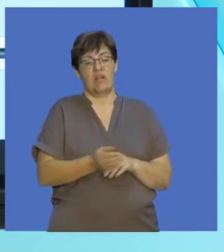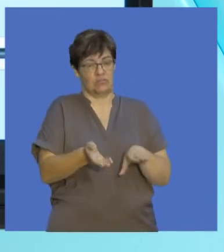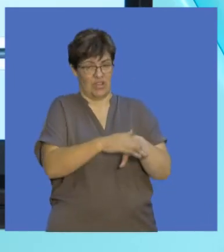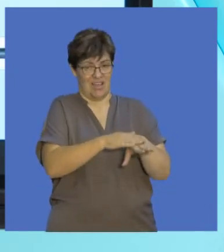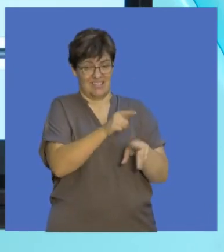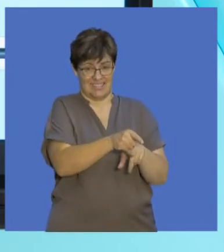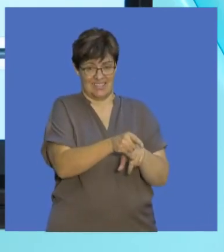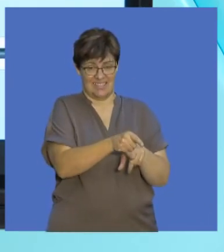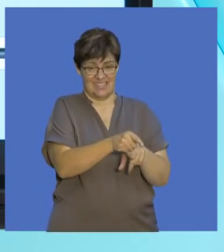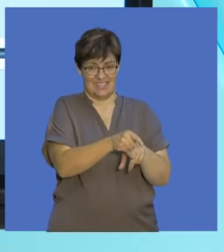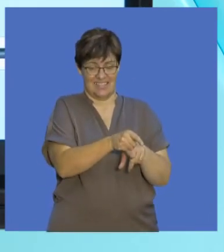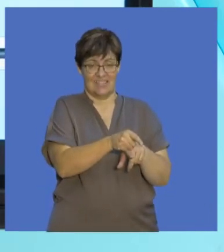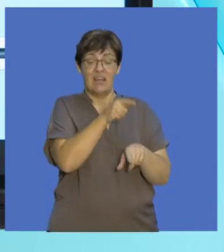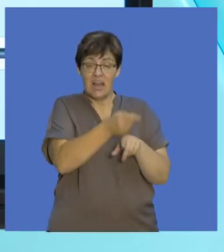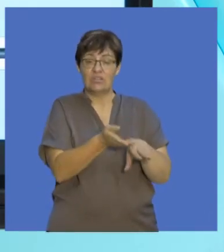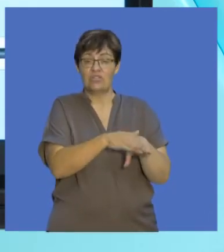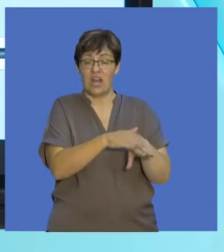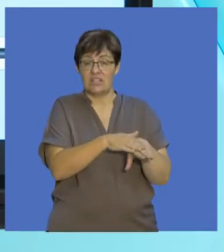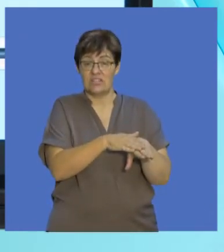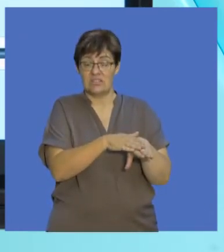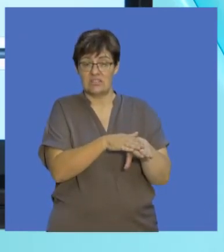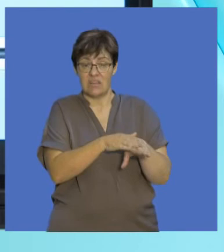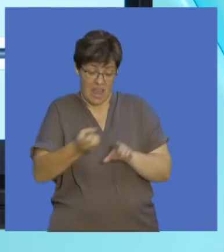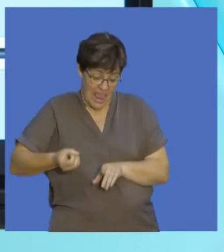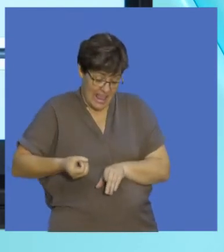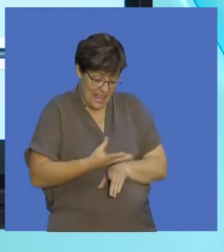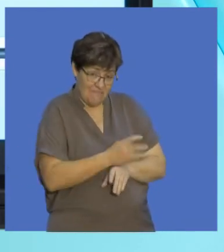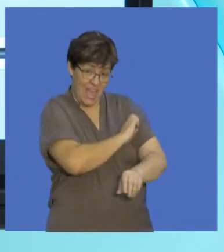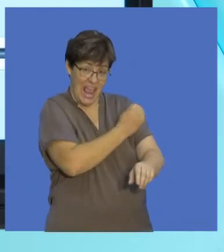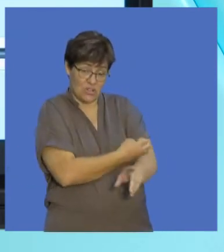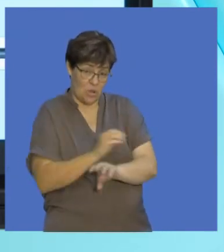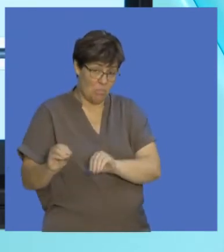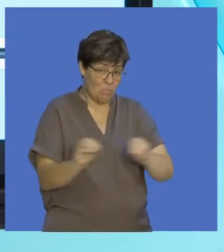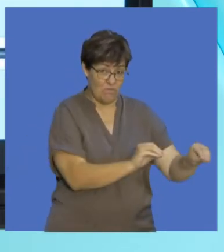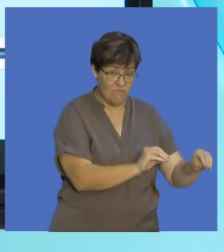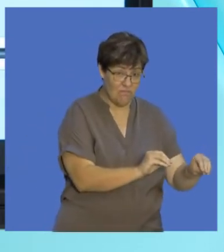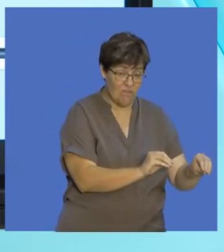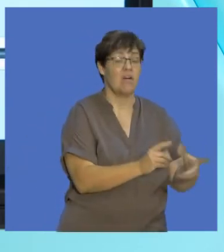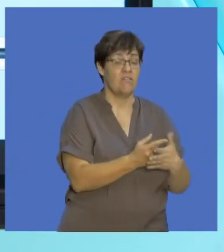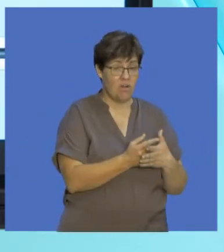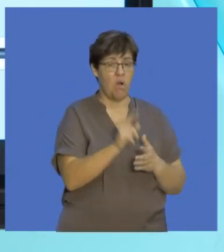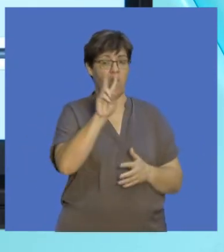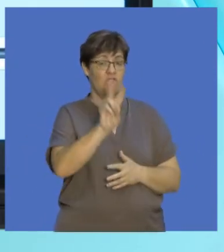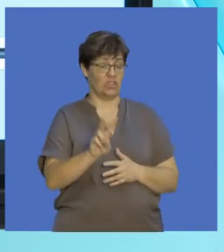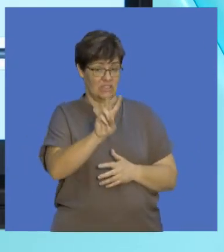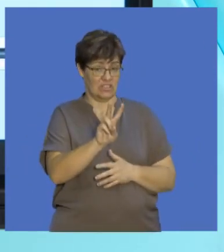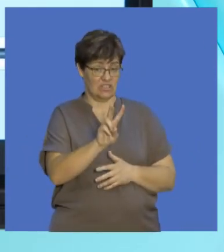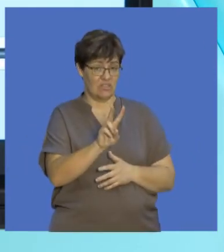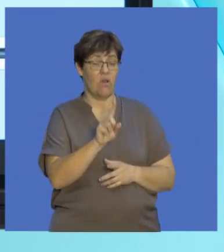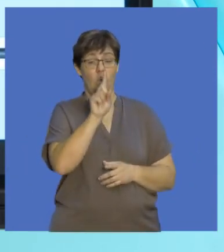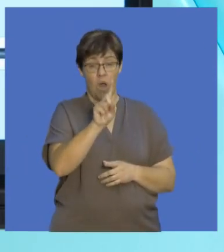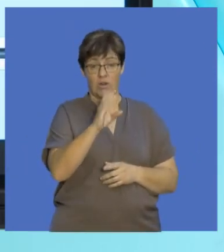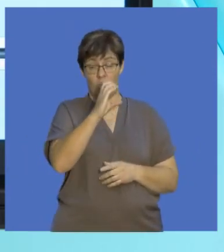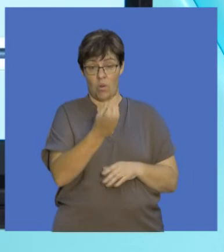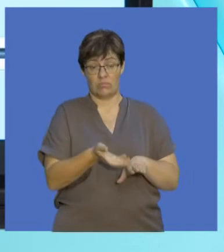these charges. And then the moment these charges are given energy to move, which we talk about in terms of voltage, energy per